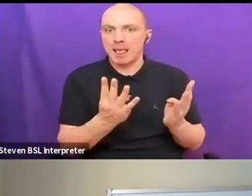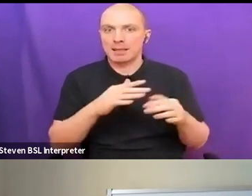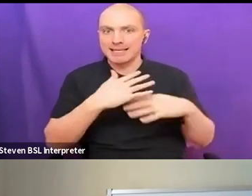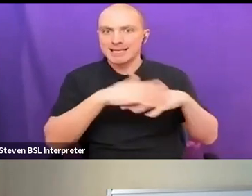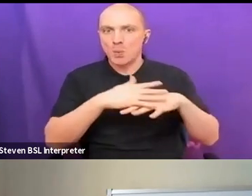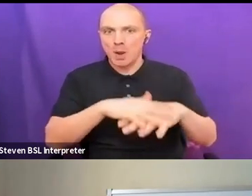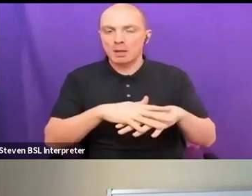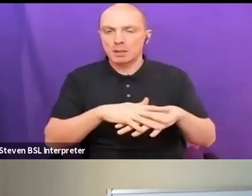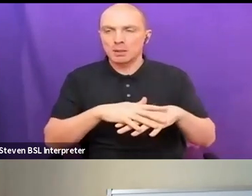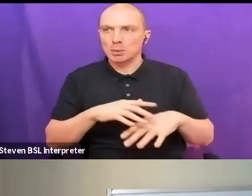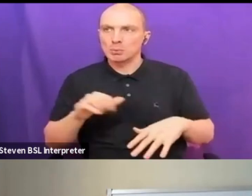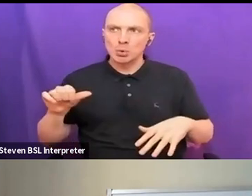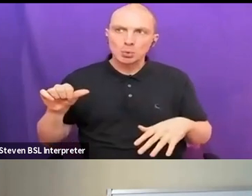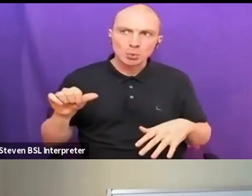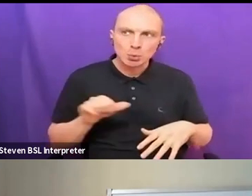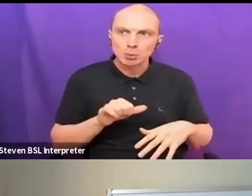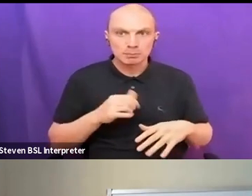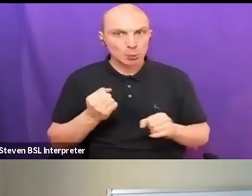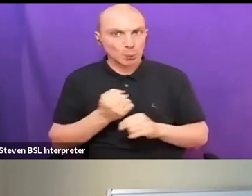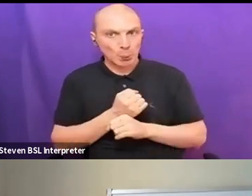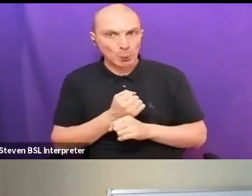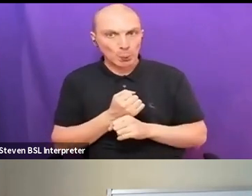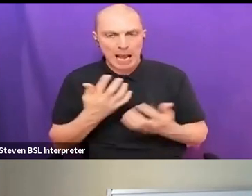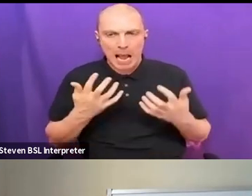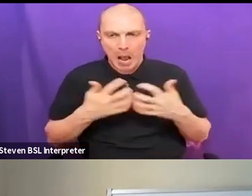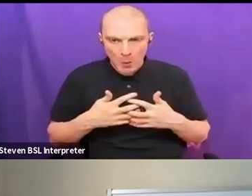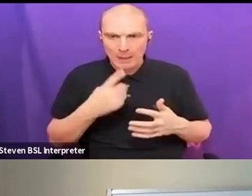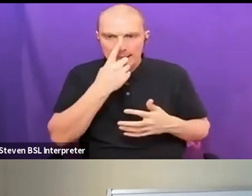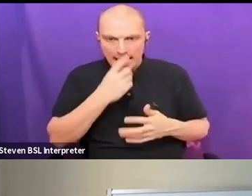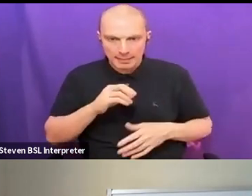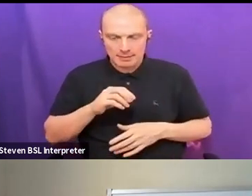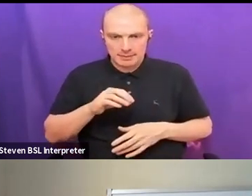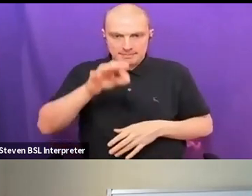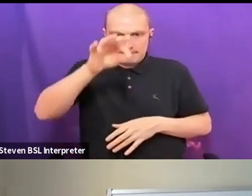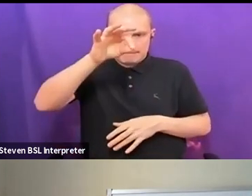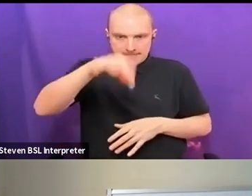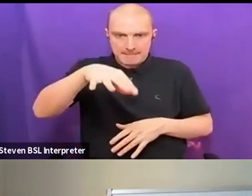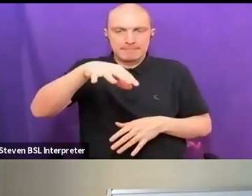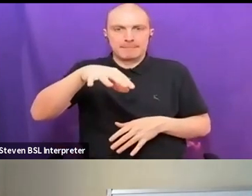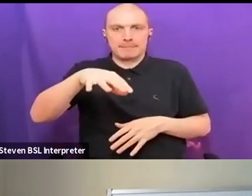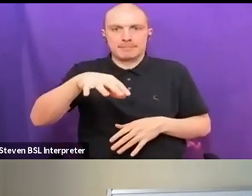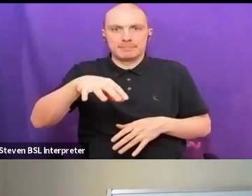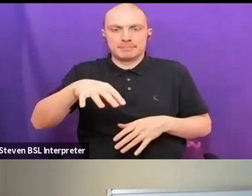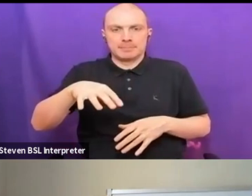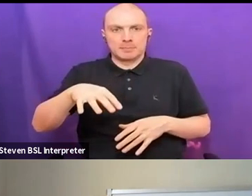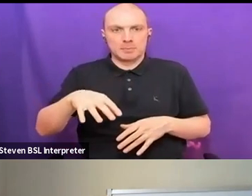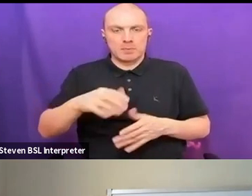support or influence the progress of 20-minute neighbourhoods? What is something that we would be usefully able to do?